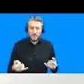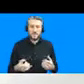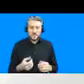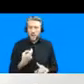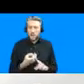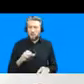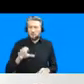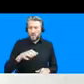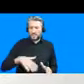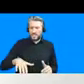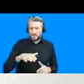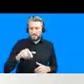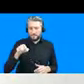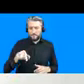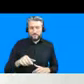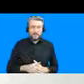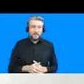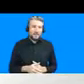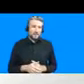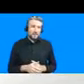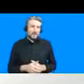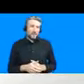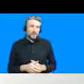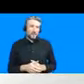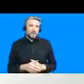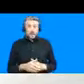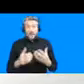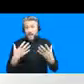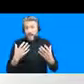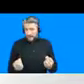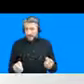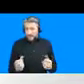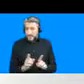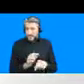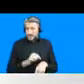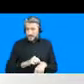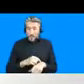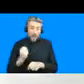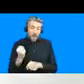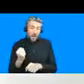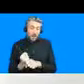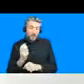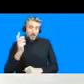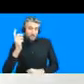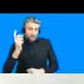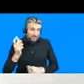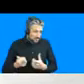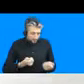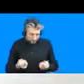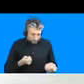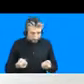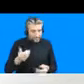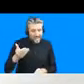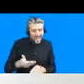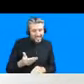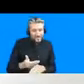all kinds of things going on at the federal and the provincial government levels so uh there is um a